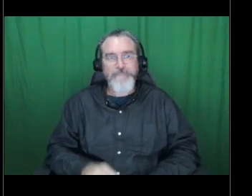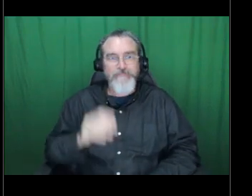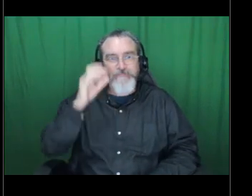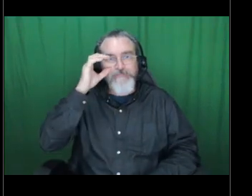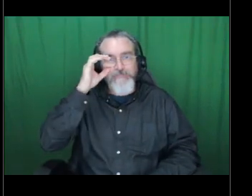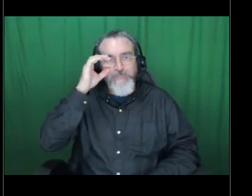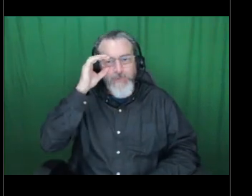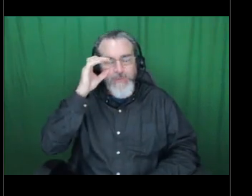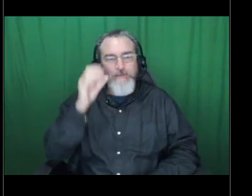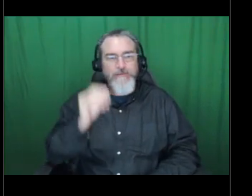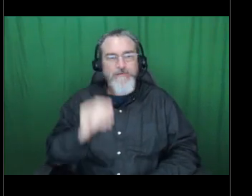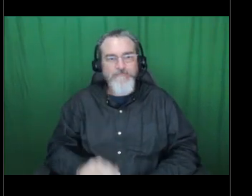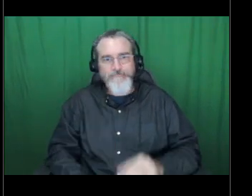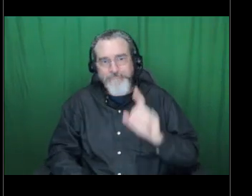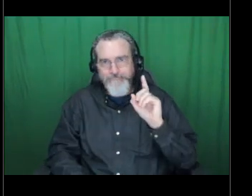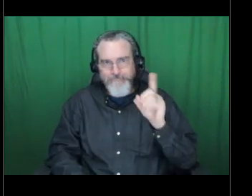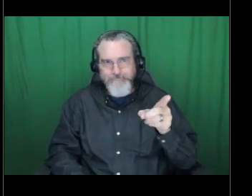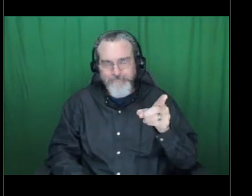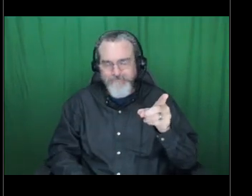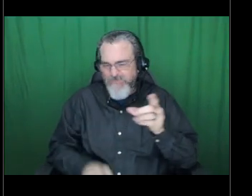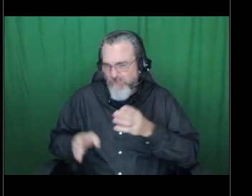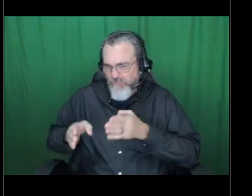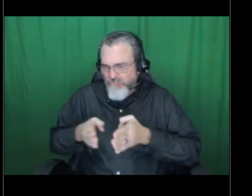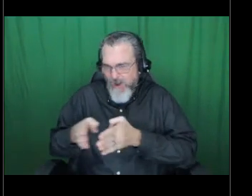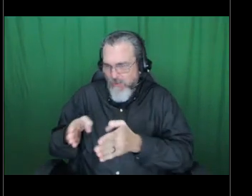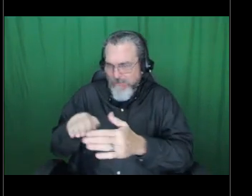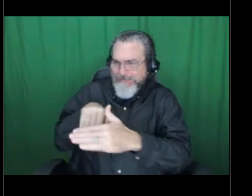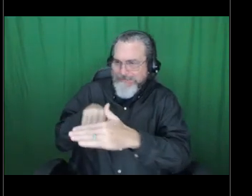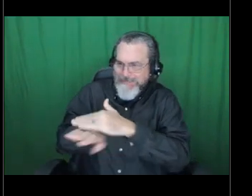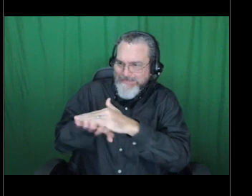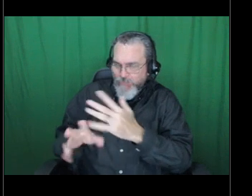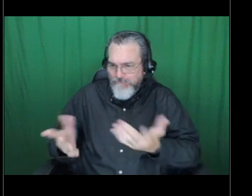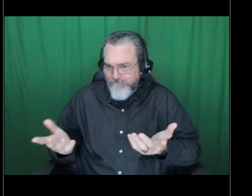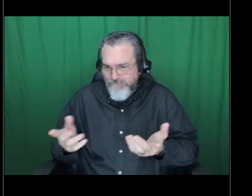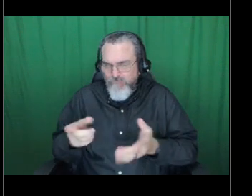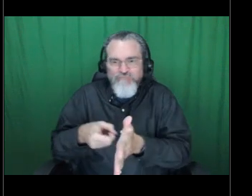General specifications of an accessible route.